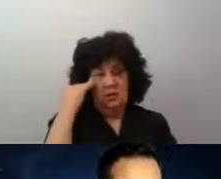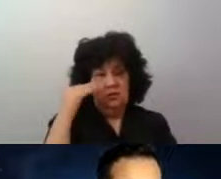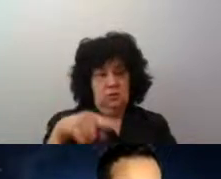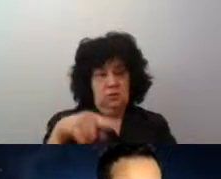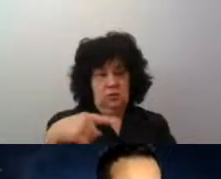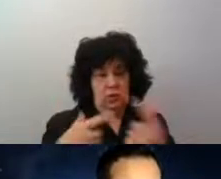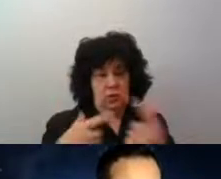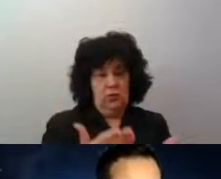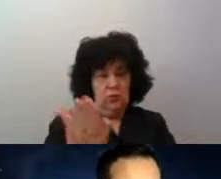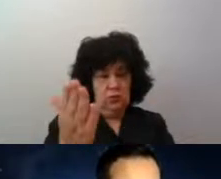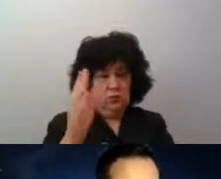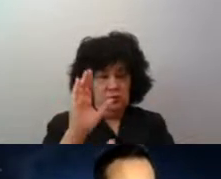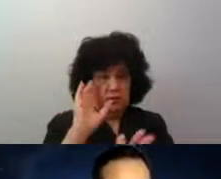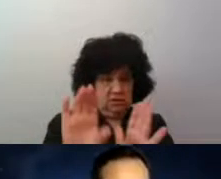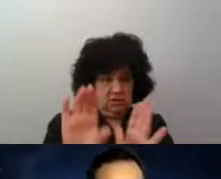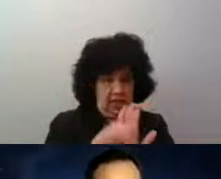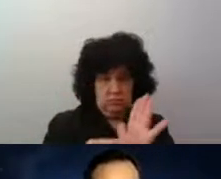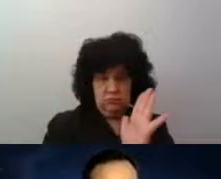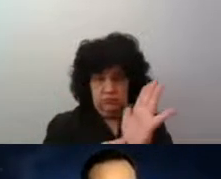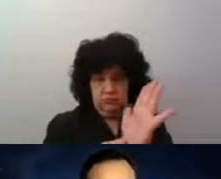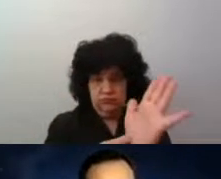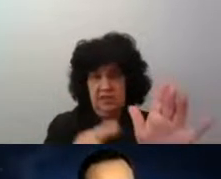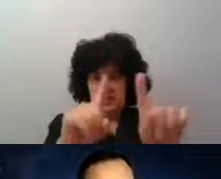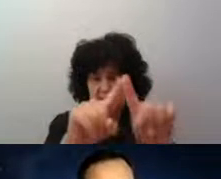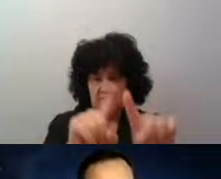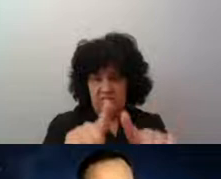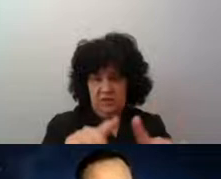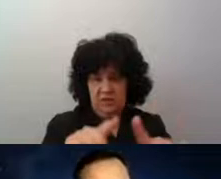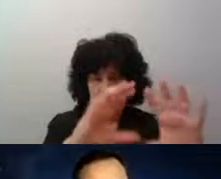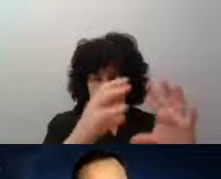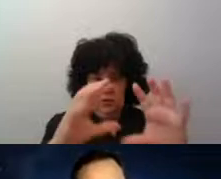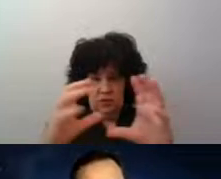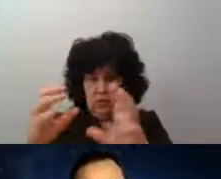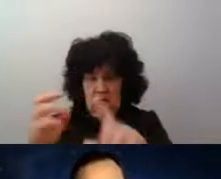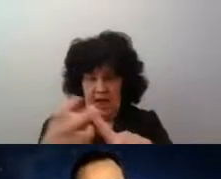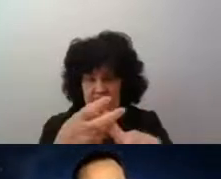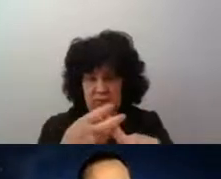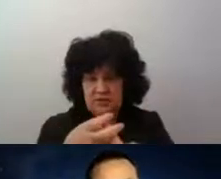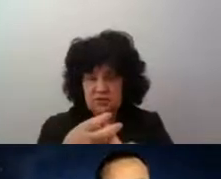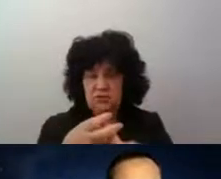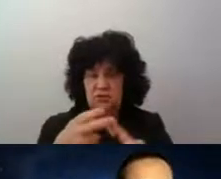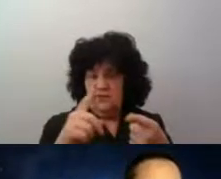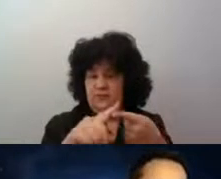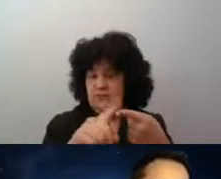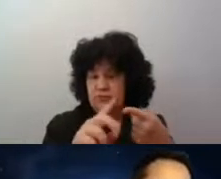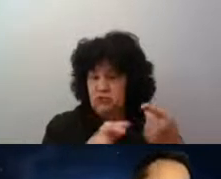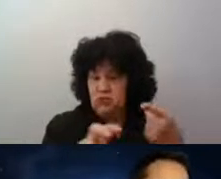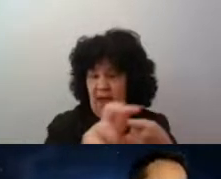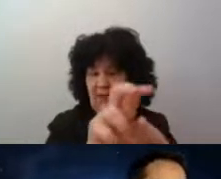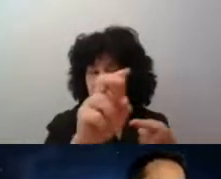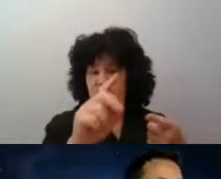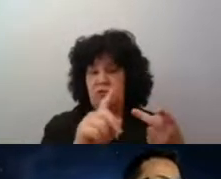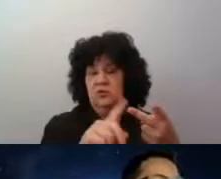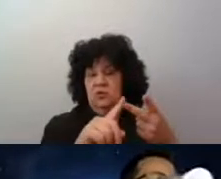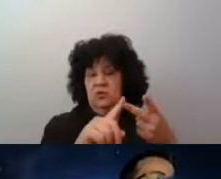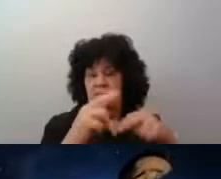where you went through the different categories of acquisition. So there's travel, there's, buildings,